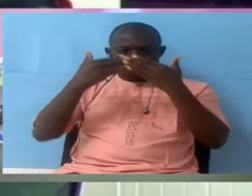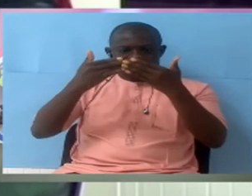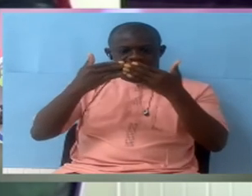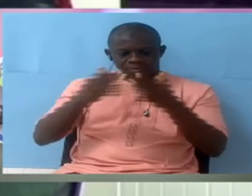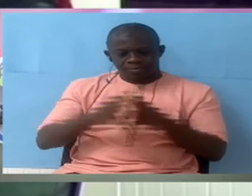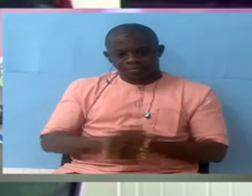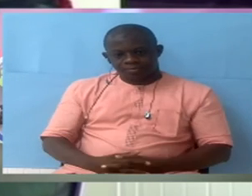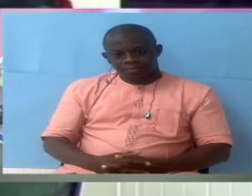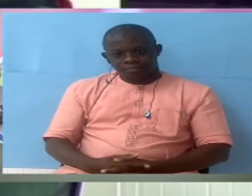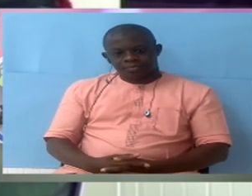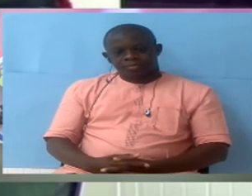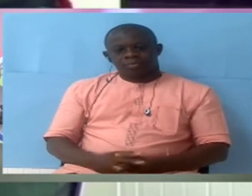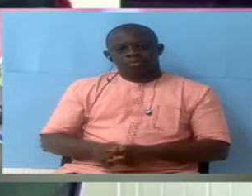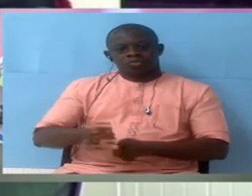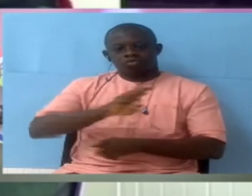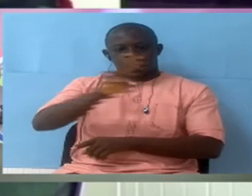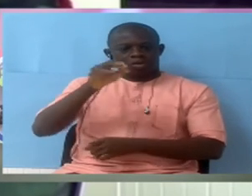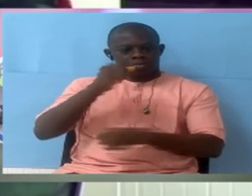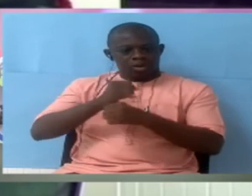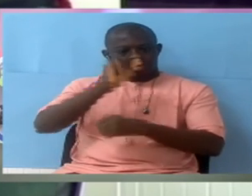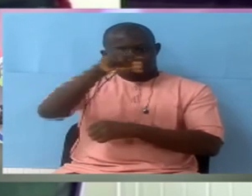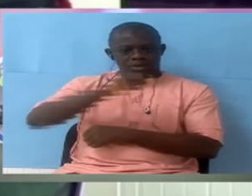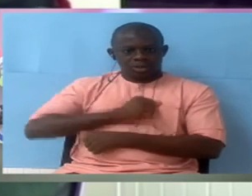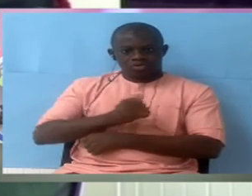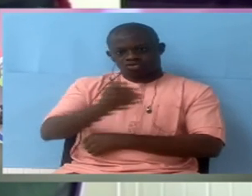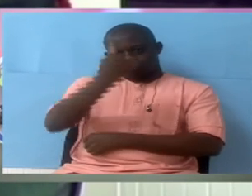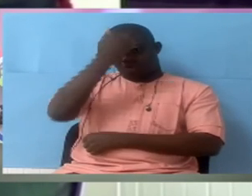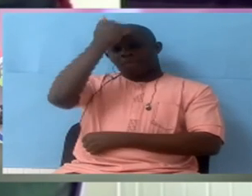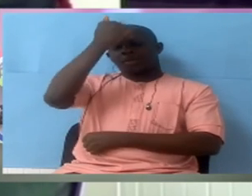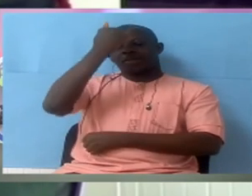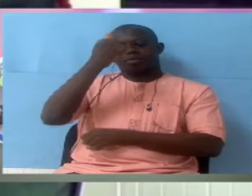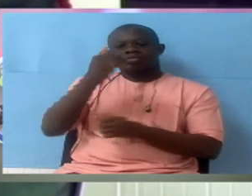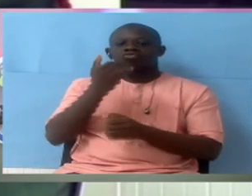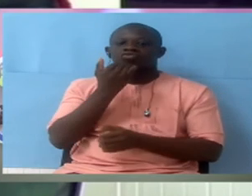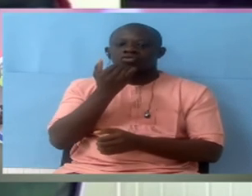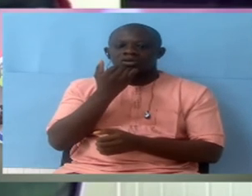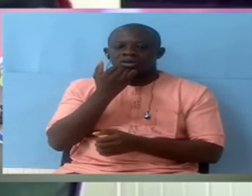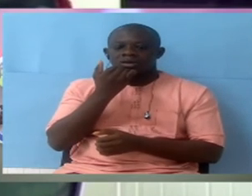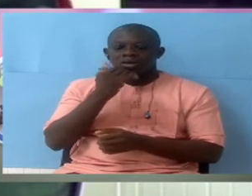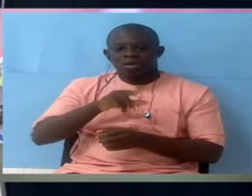maneko, don't be stupid, excuse my language, counsel.